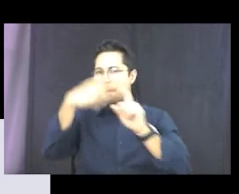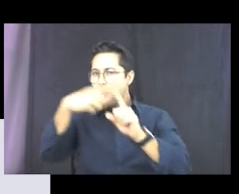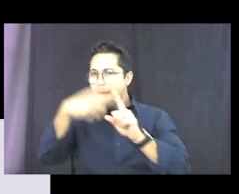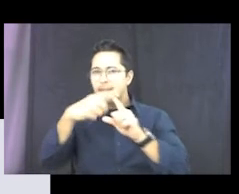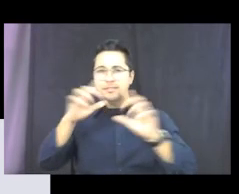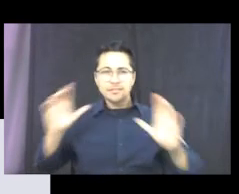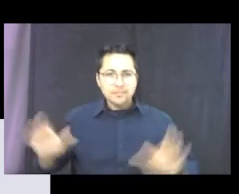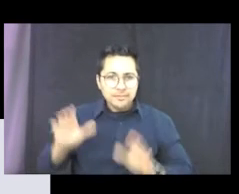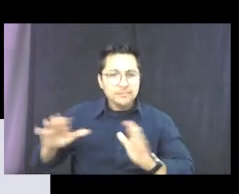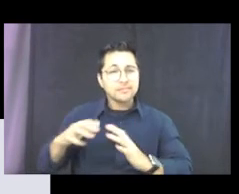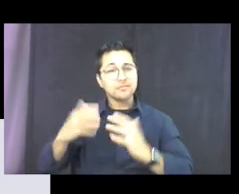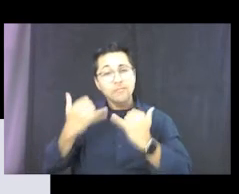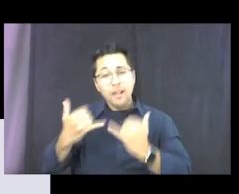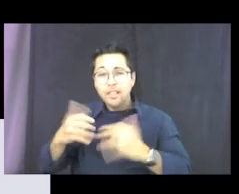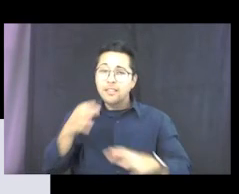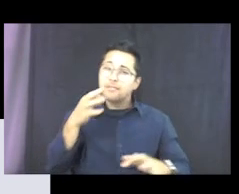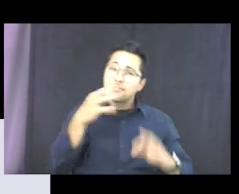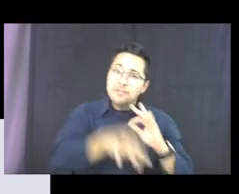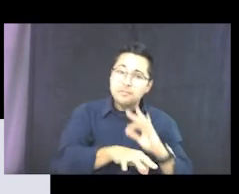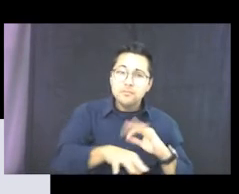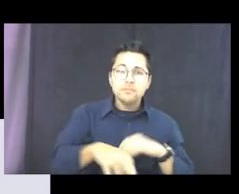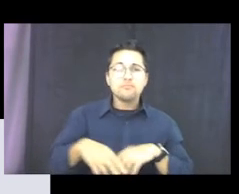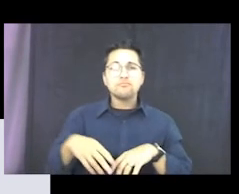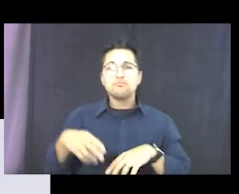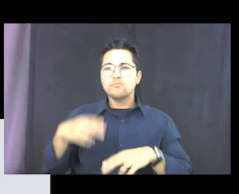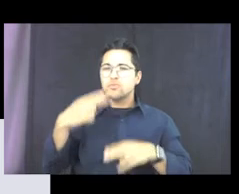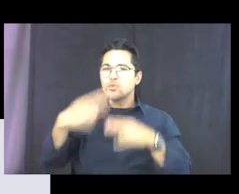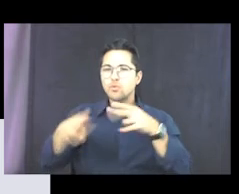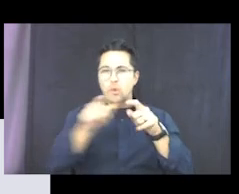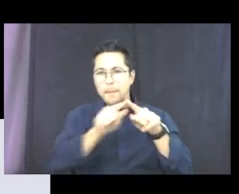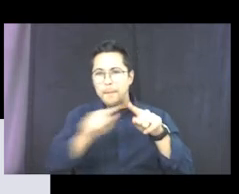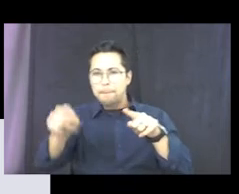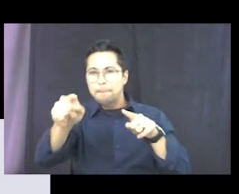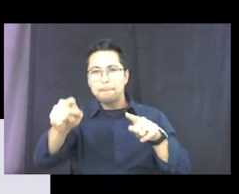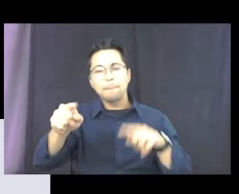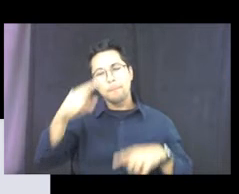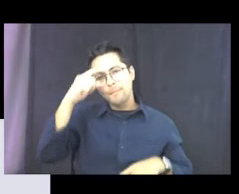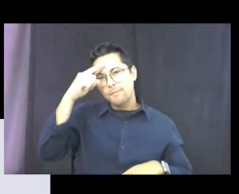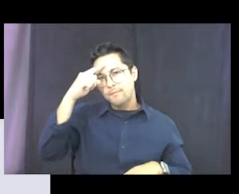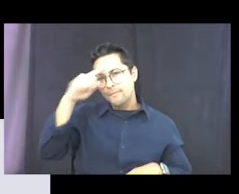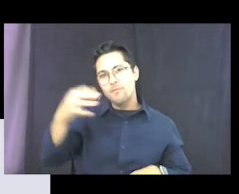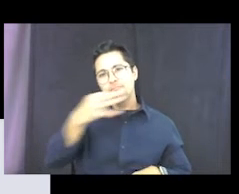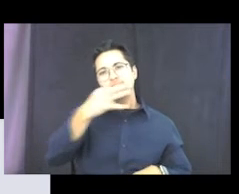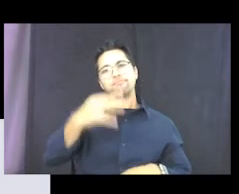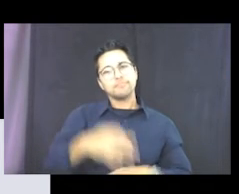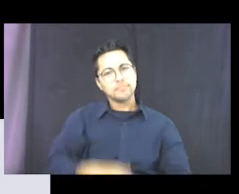active, relevant, simple, shortest path to mastery.